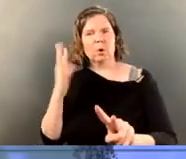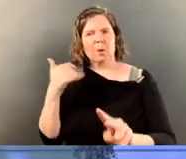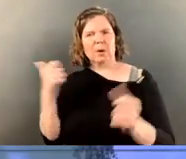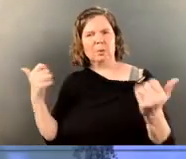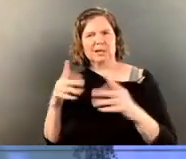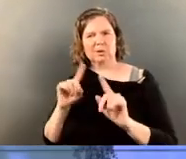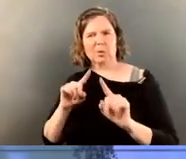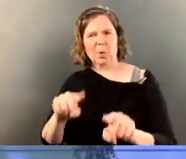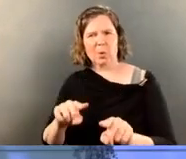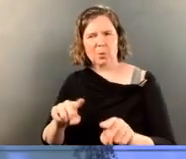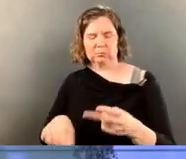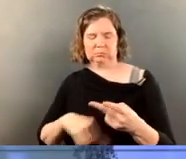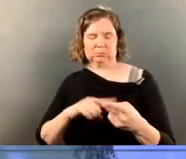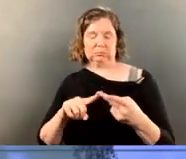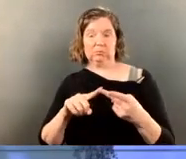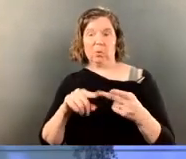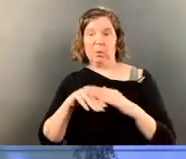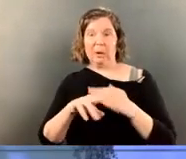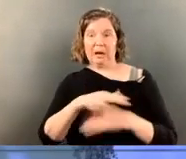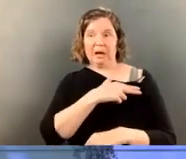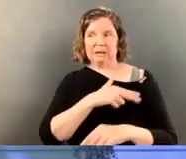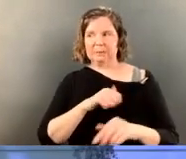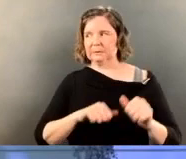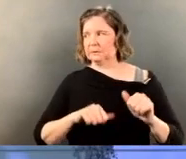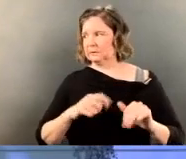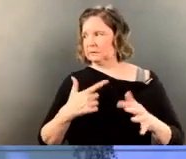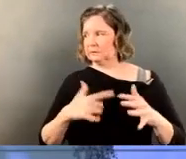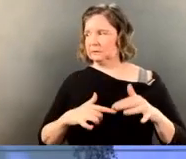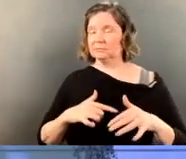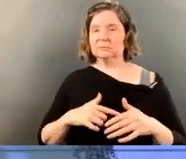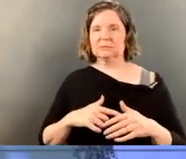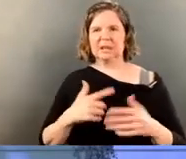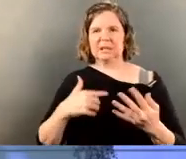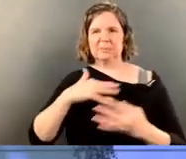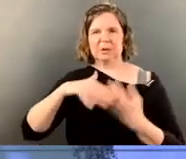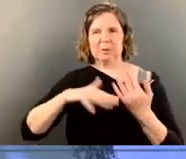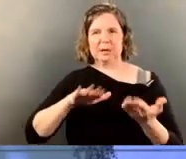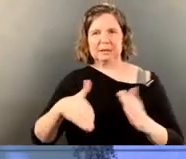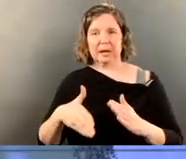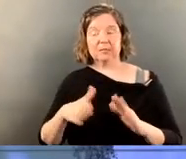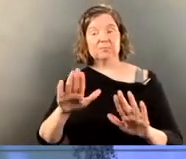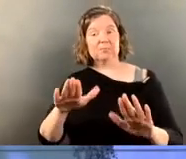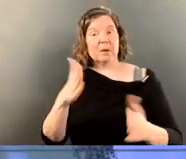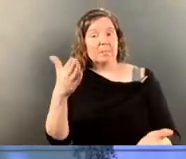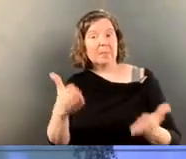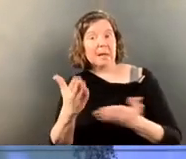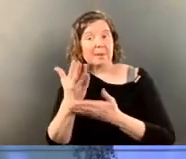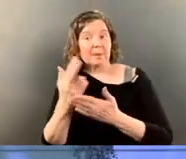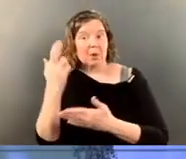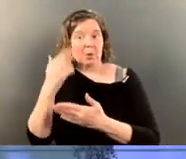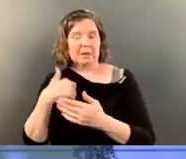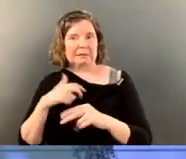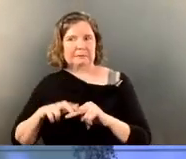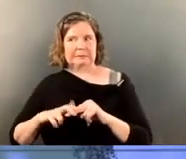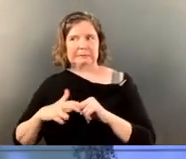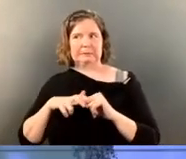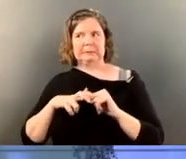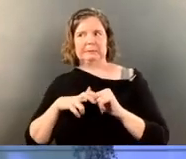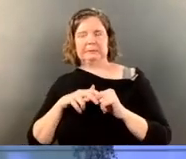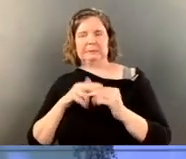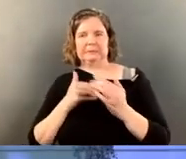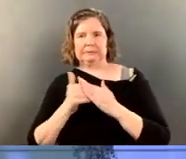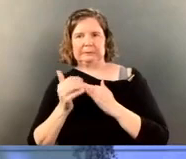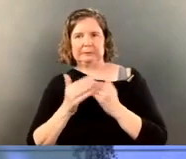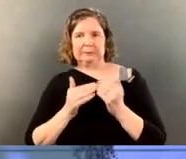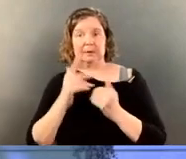to be in a hospital and to be around death? Could I submit to you that part of the reason that we squirm at all of that